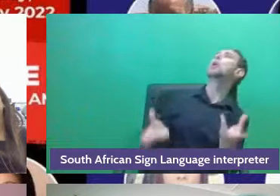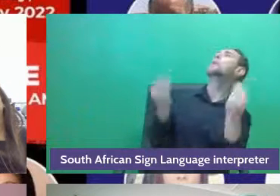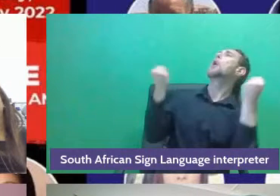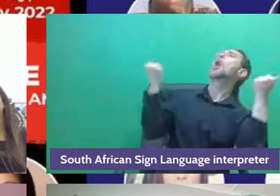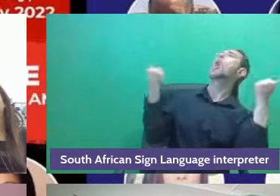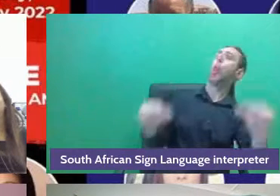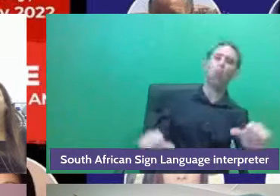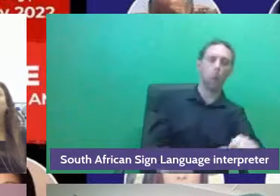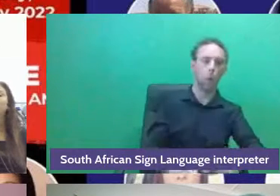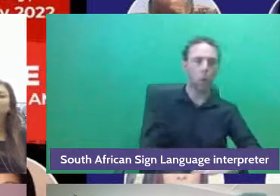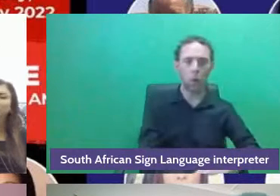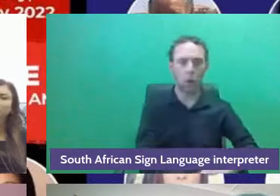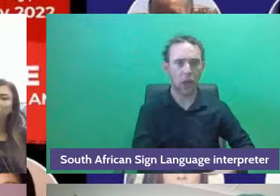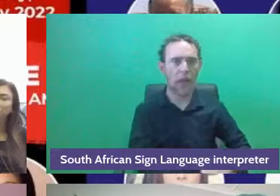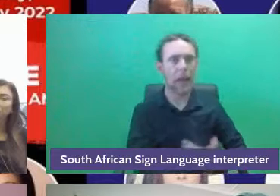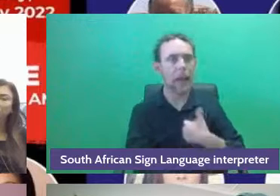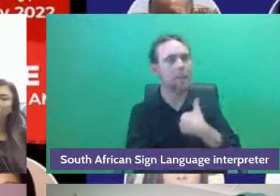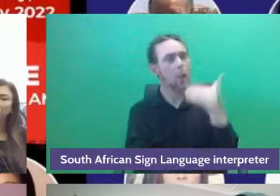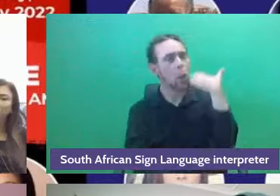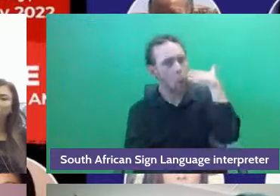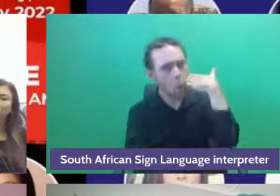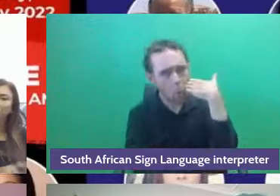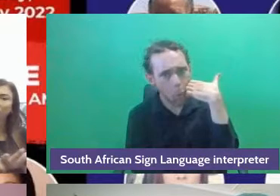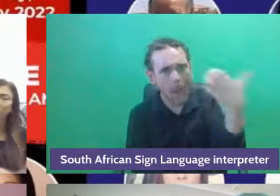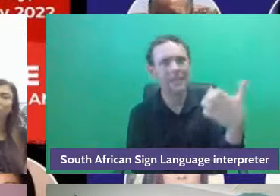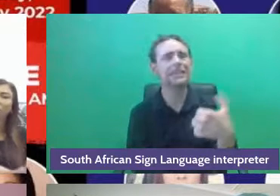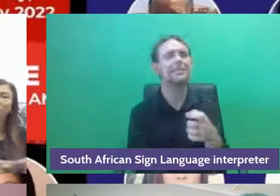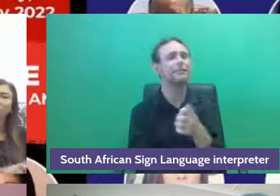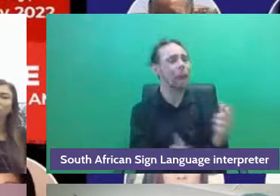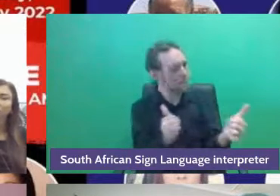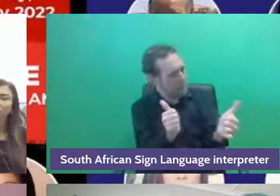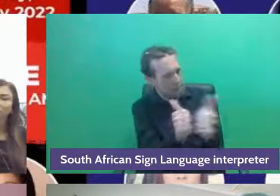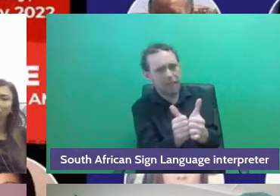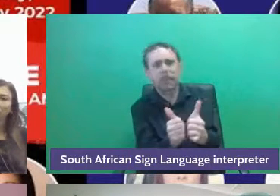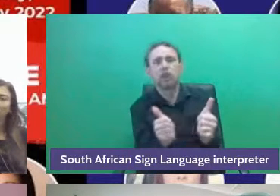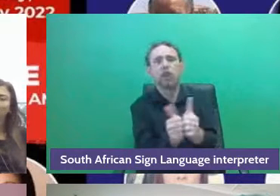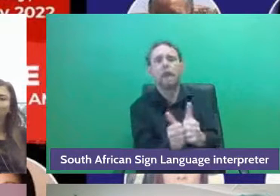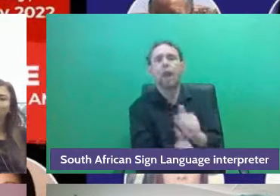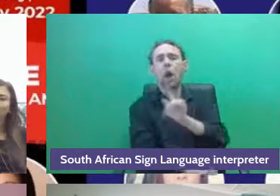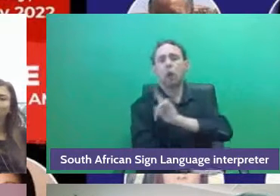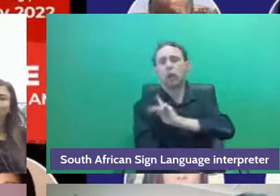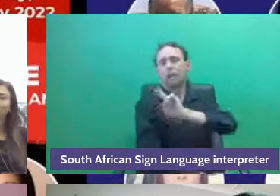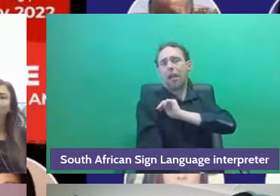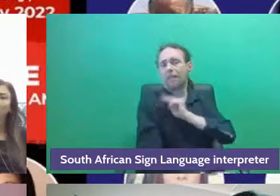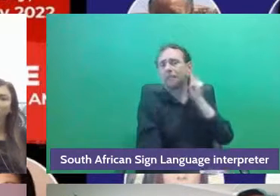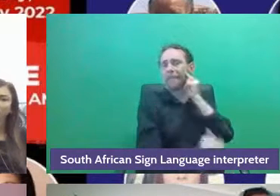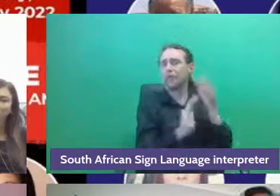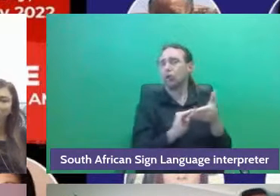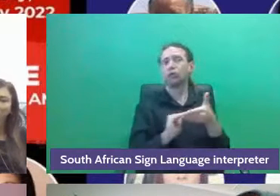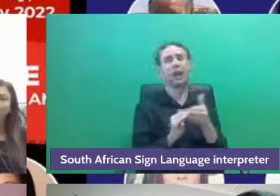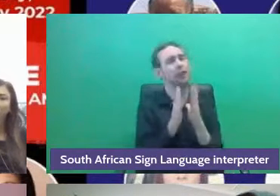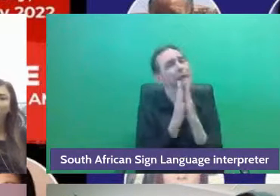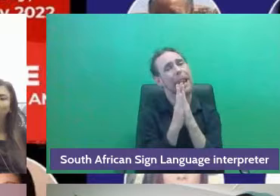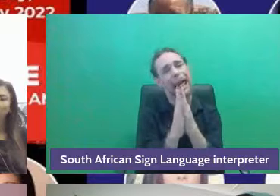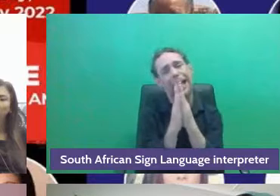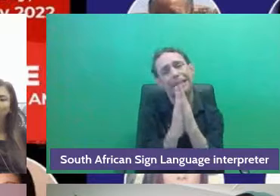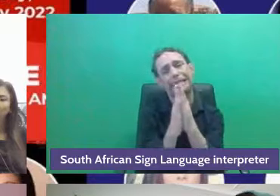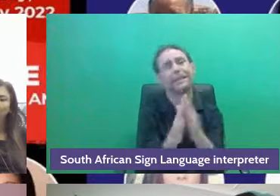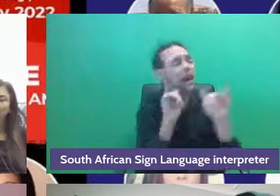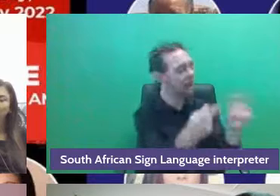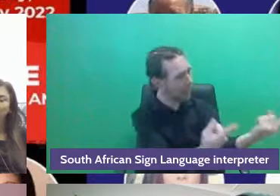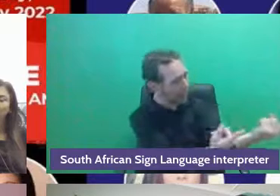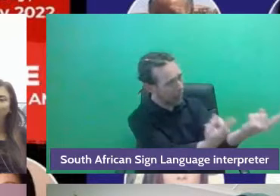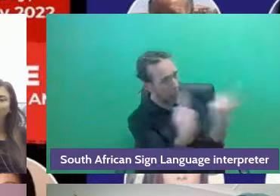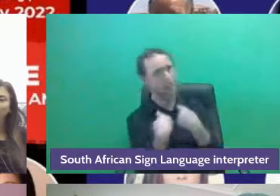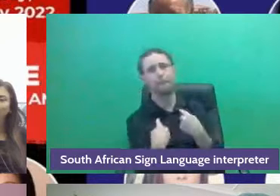a merger or some sort of partnership with KZN Deaf Association in terms of maybe coming this side and also